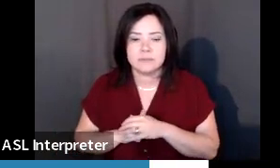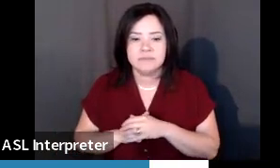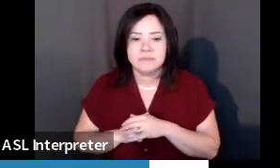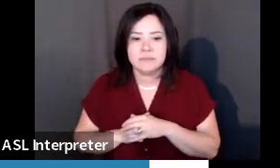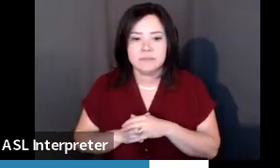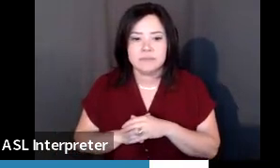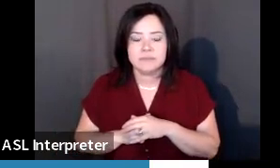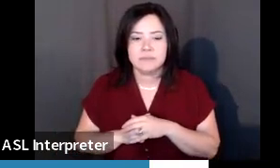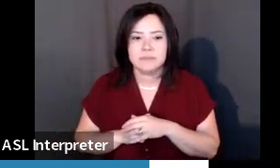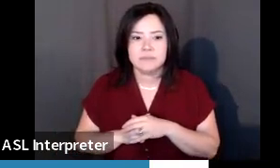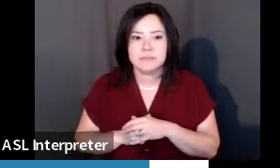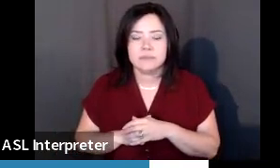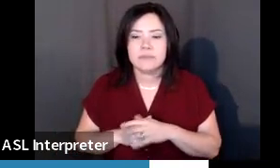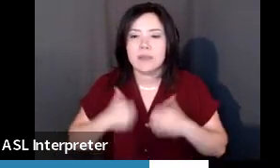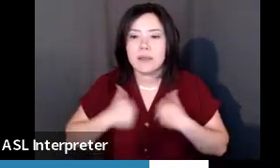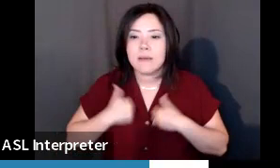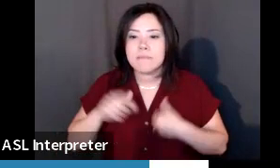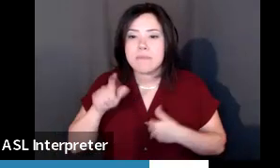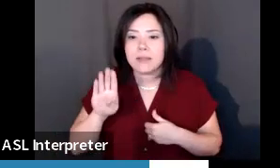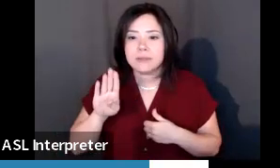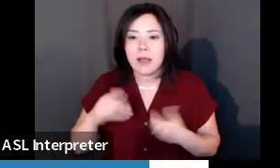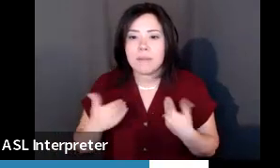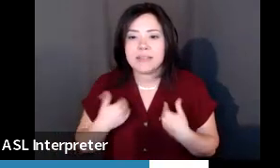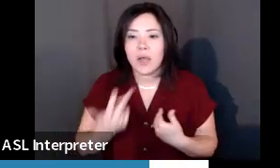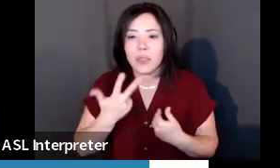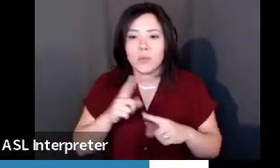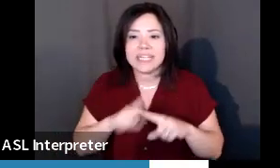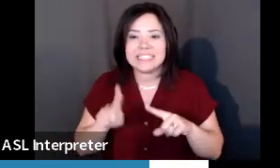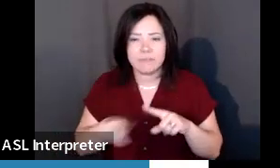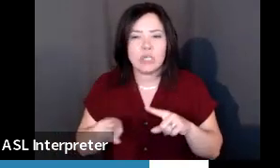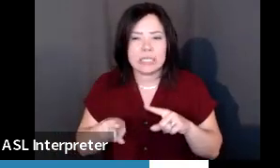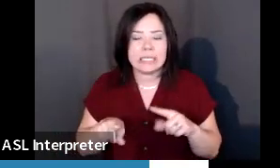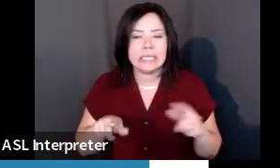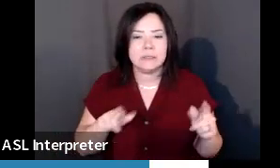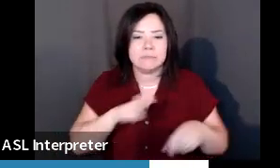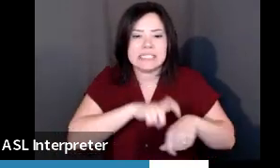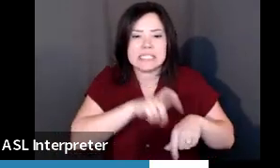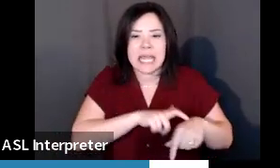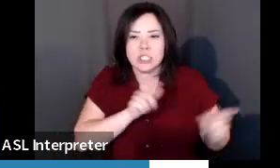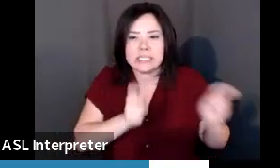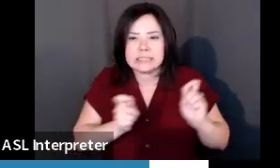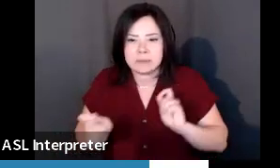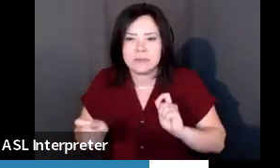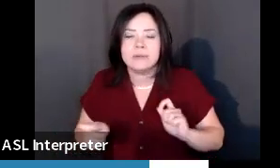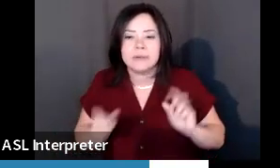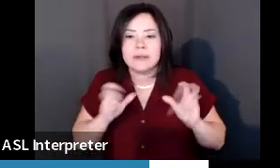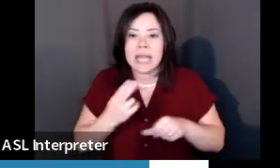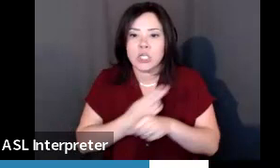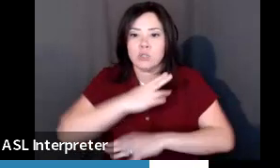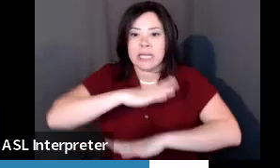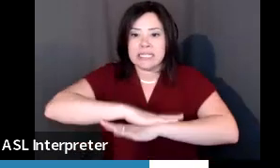But it's a bathtub that has 3 different stages to it, and you can use it on a